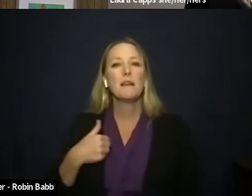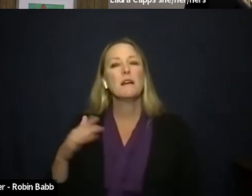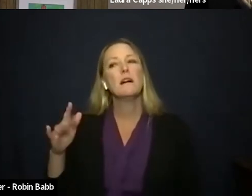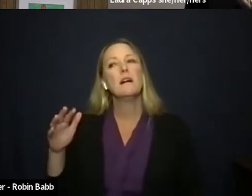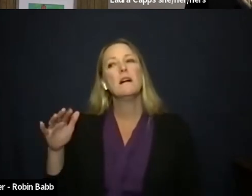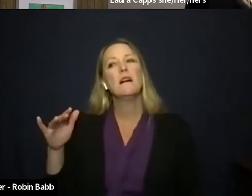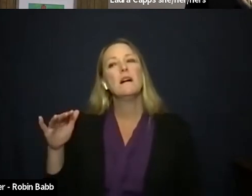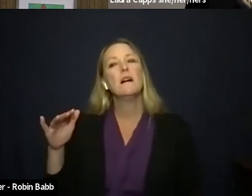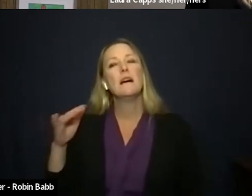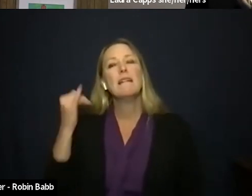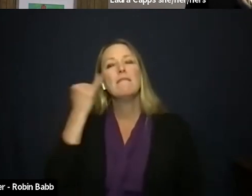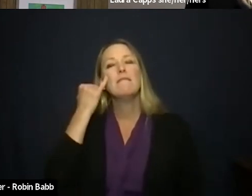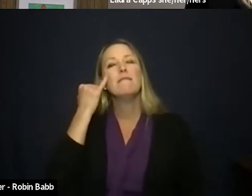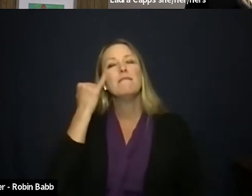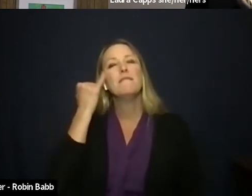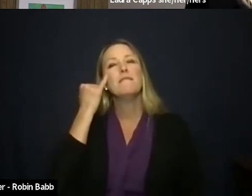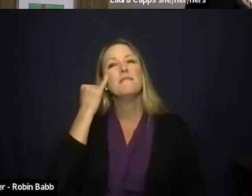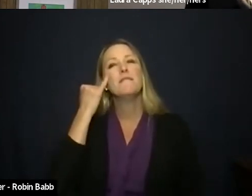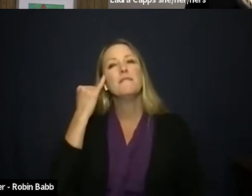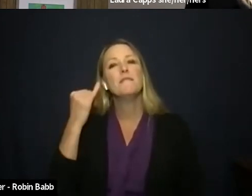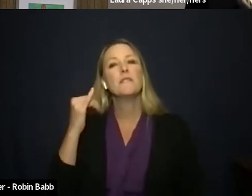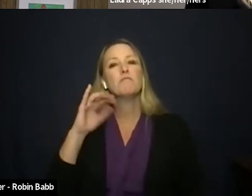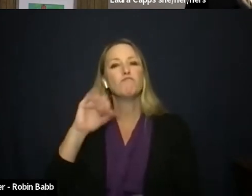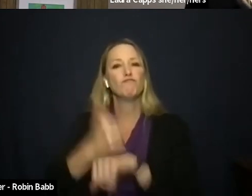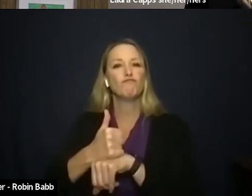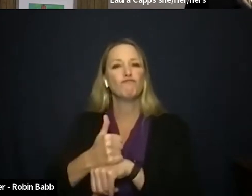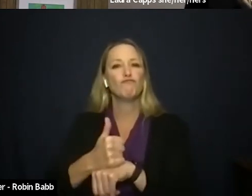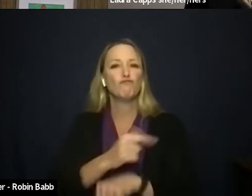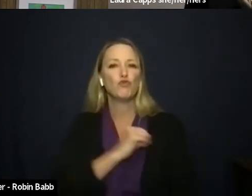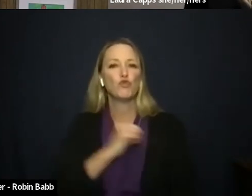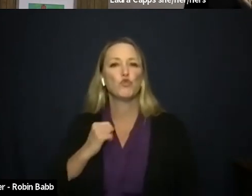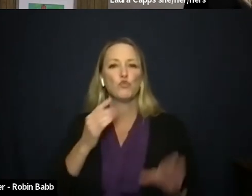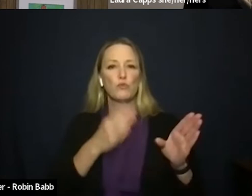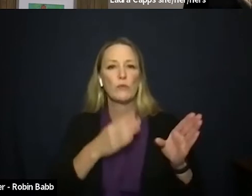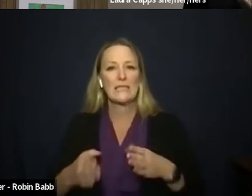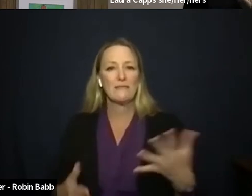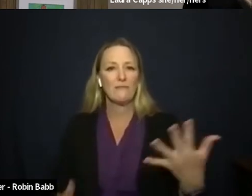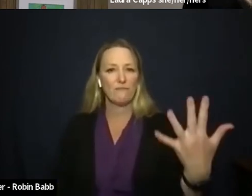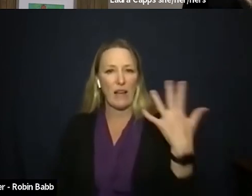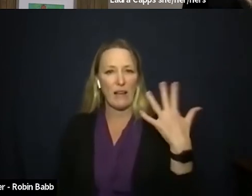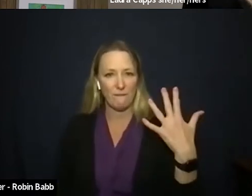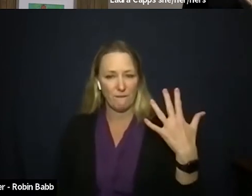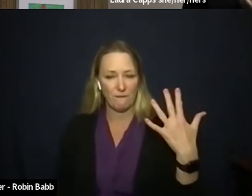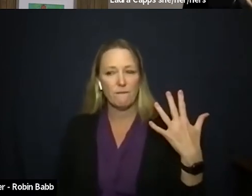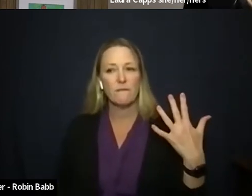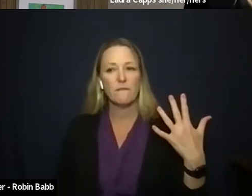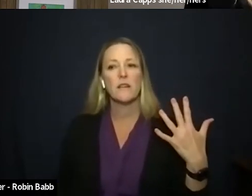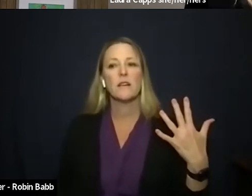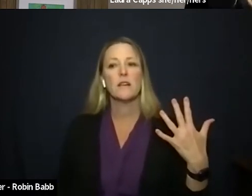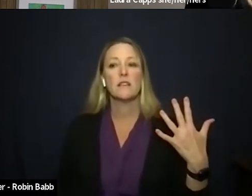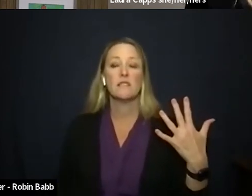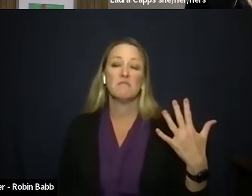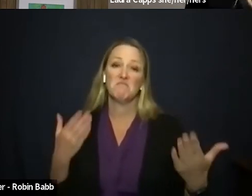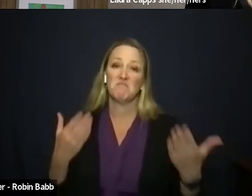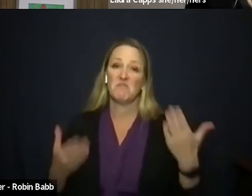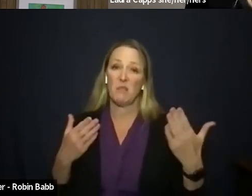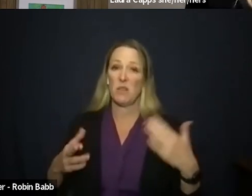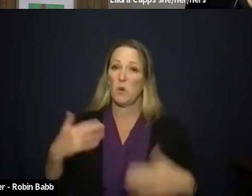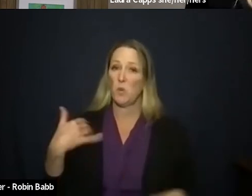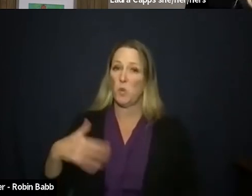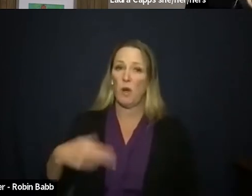we have five trustees for school district representation you know that we would be at risk for being